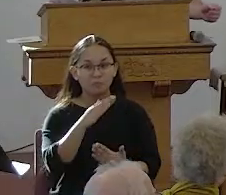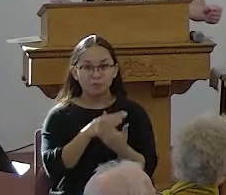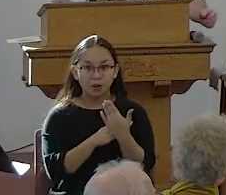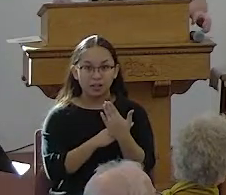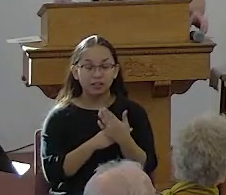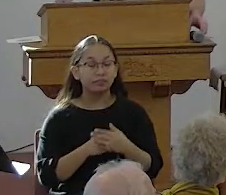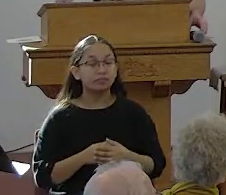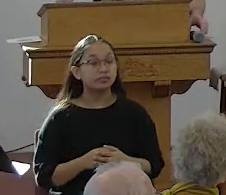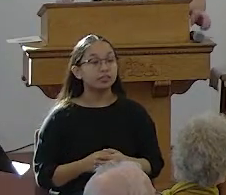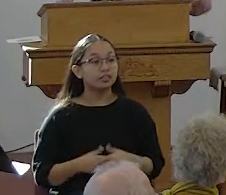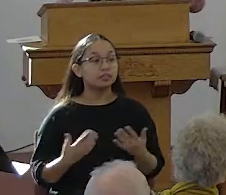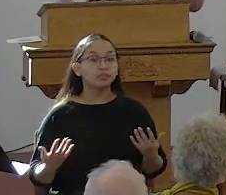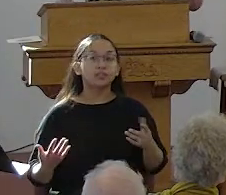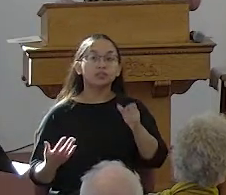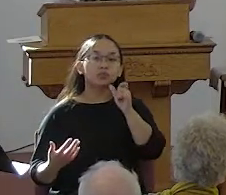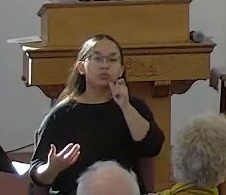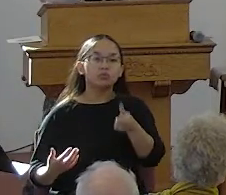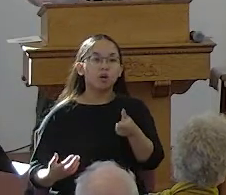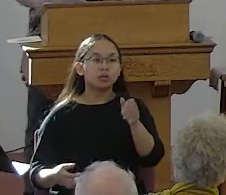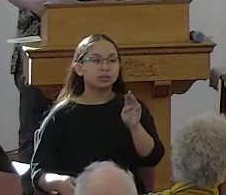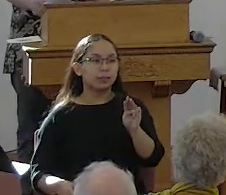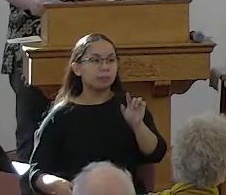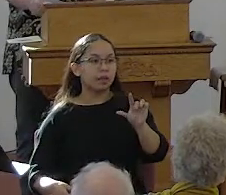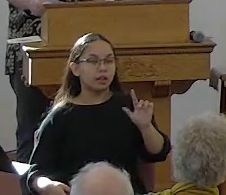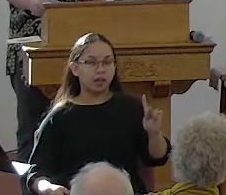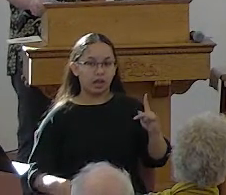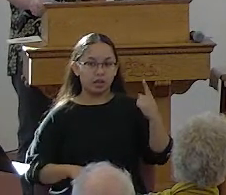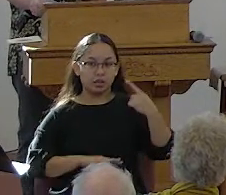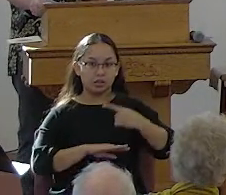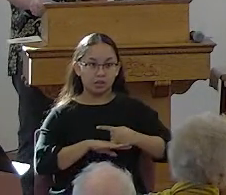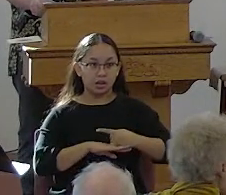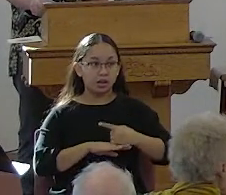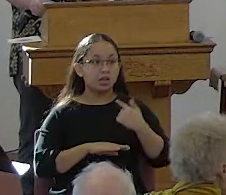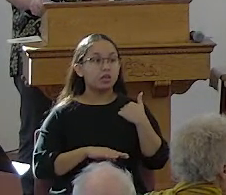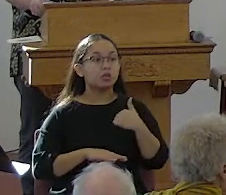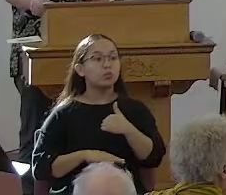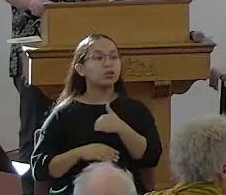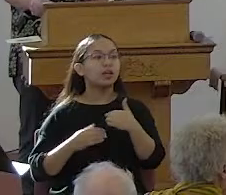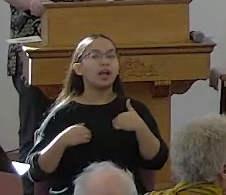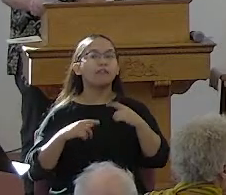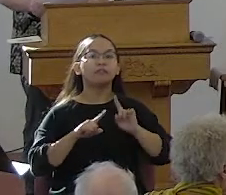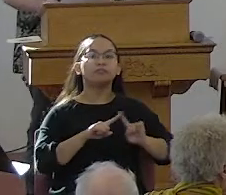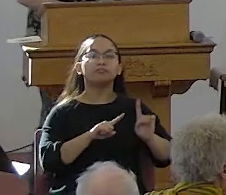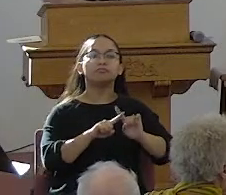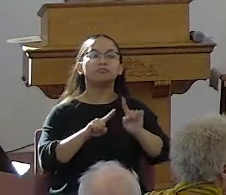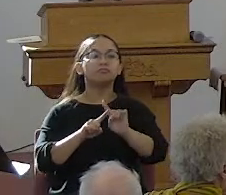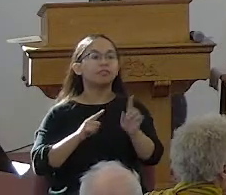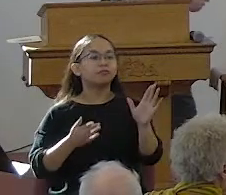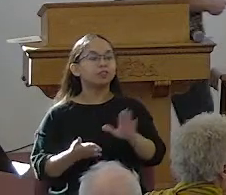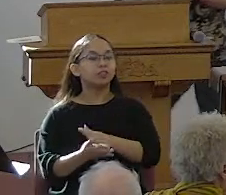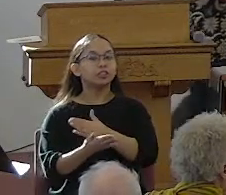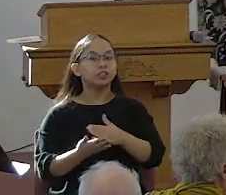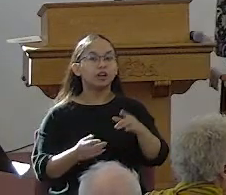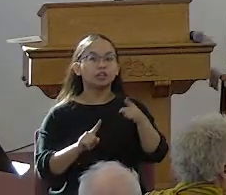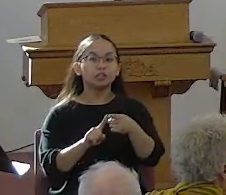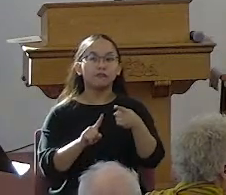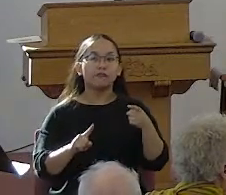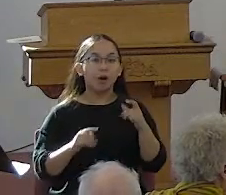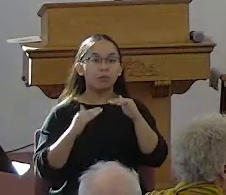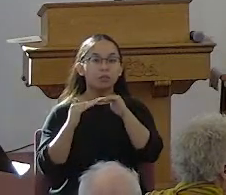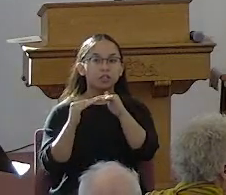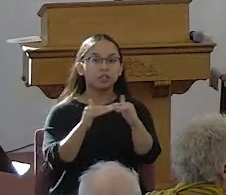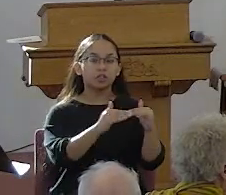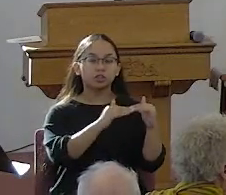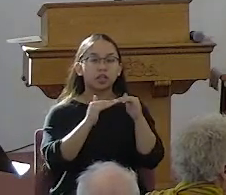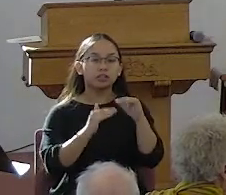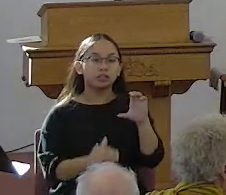Since tomorrow is MLK Day, we are doing a selection of songs throughout the service that are from the Justice Choir